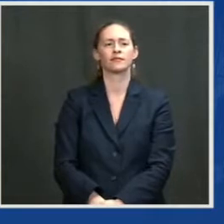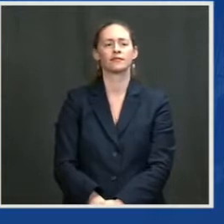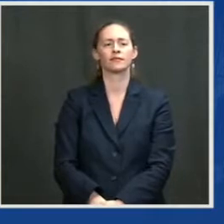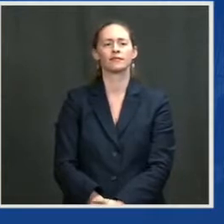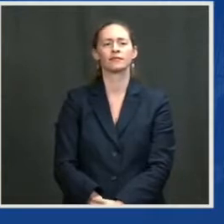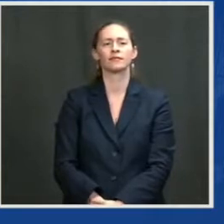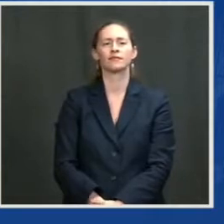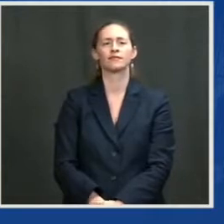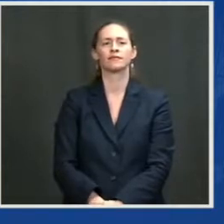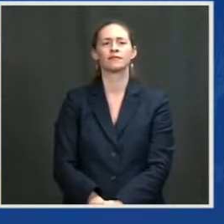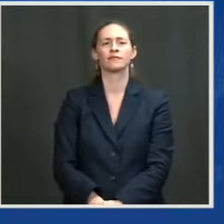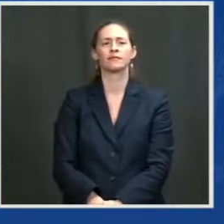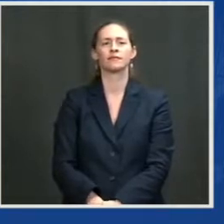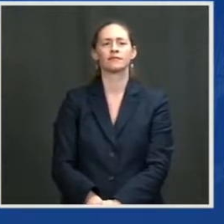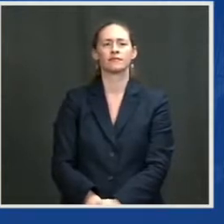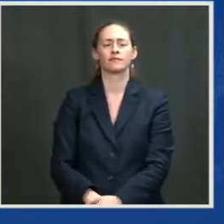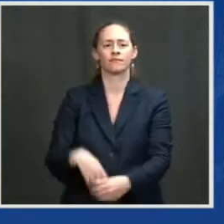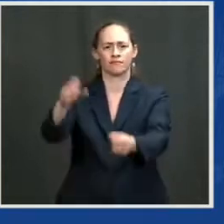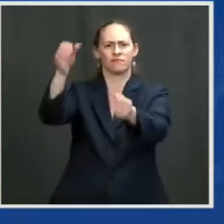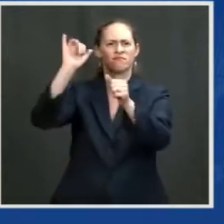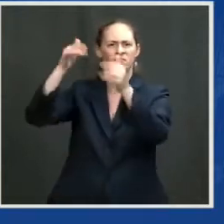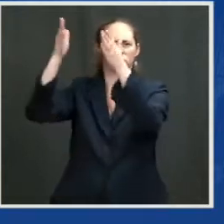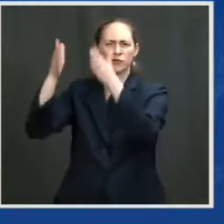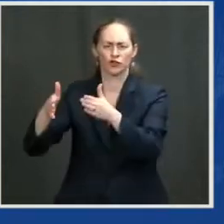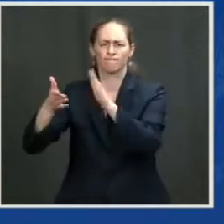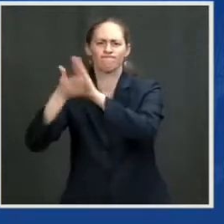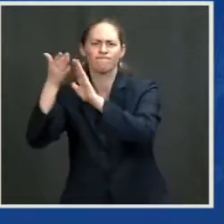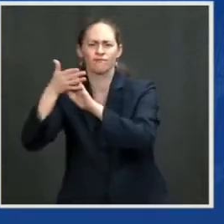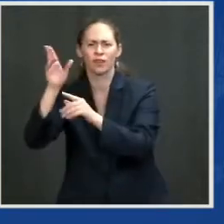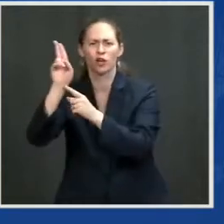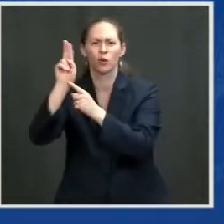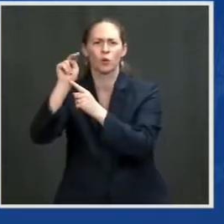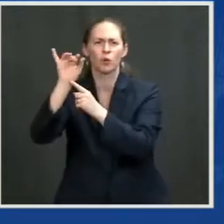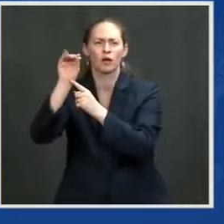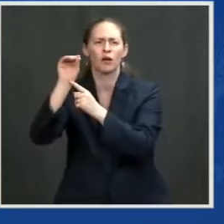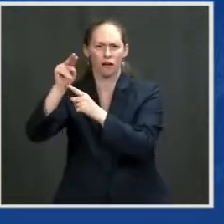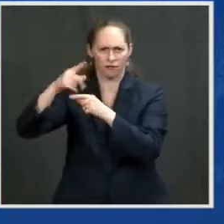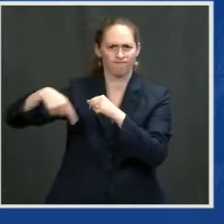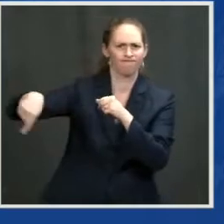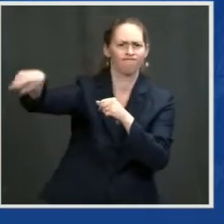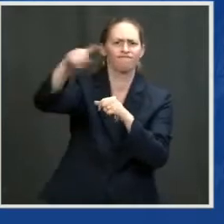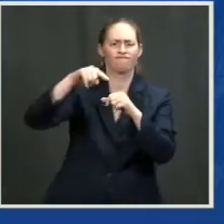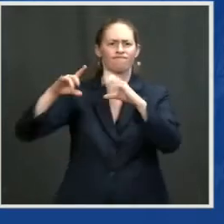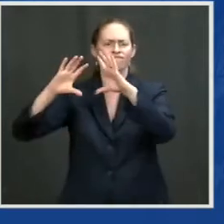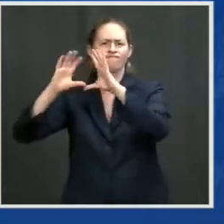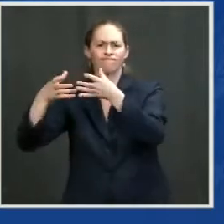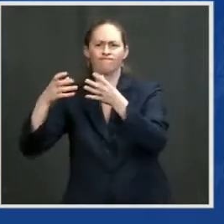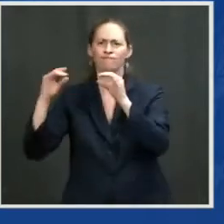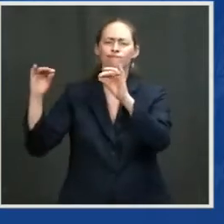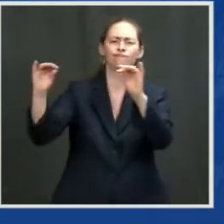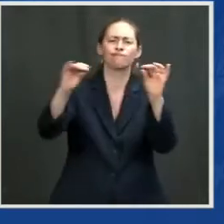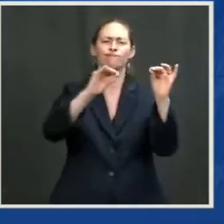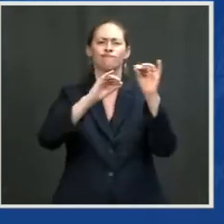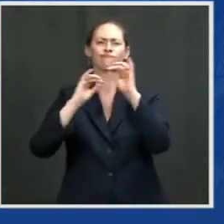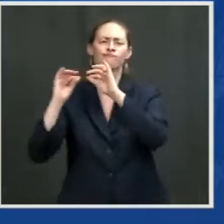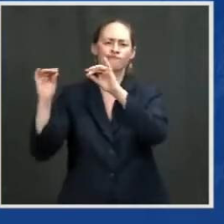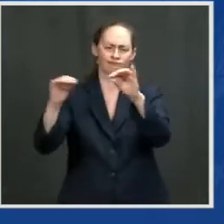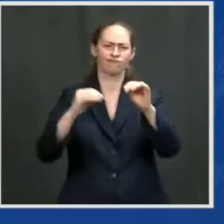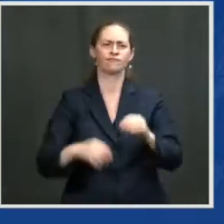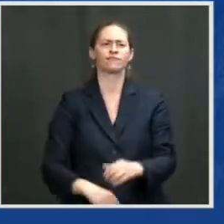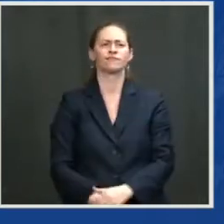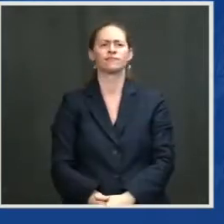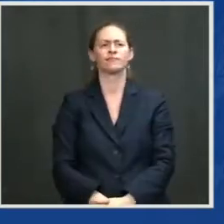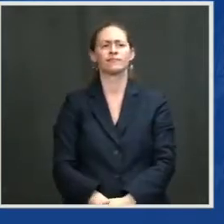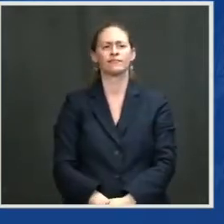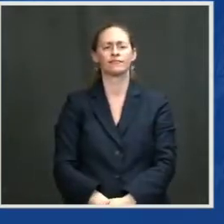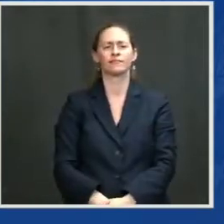find you. Folks, there's when it comes to bridges and